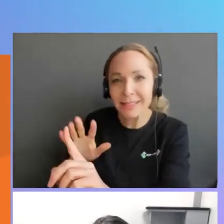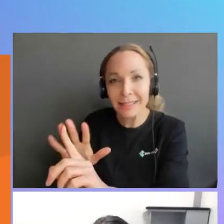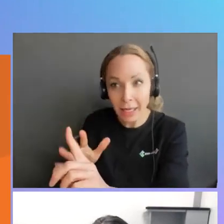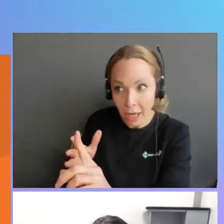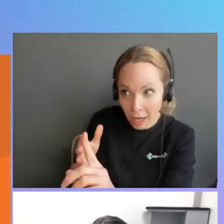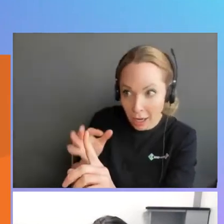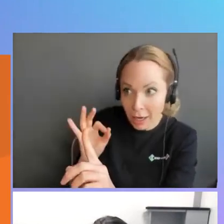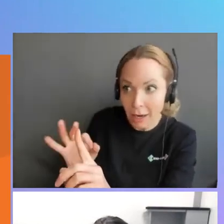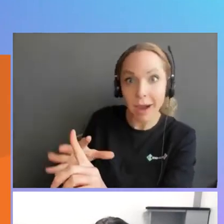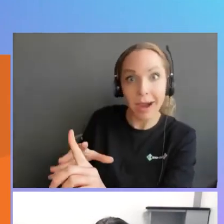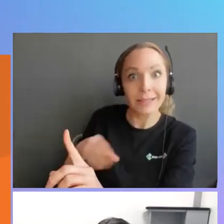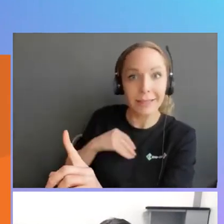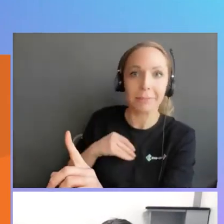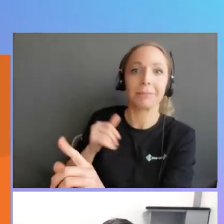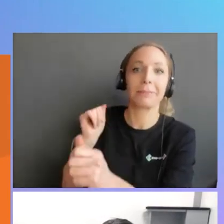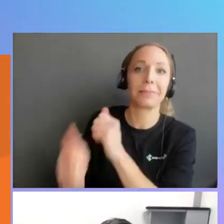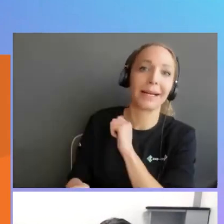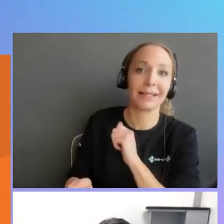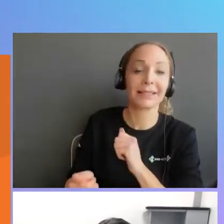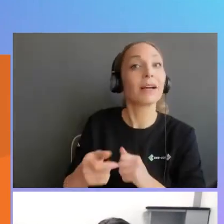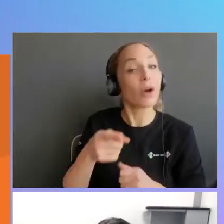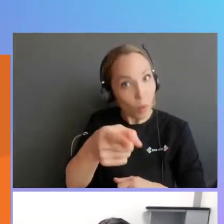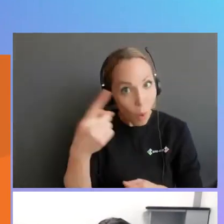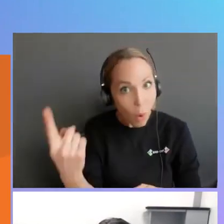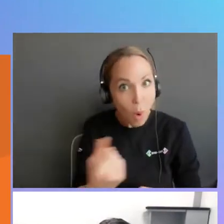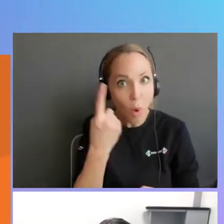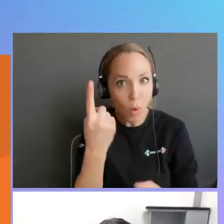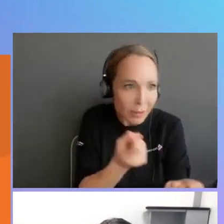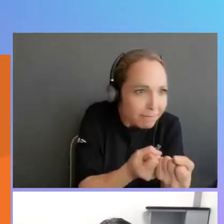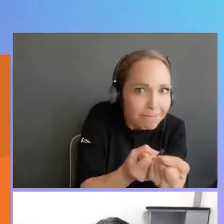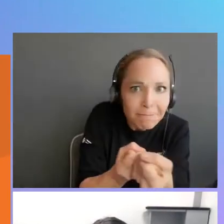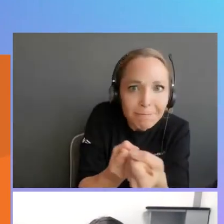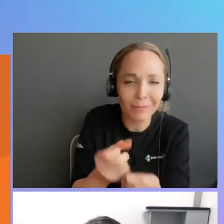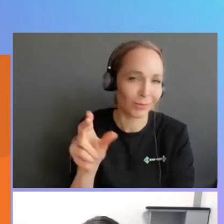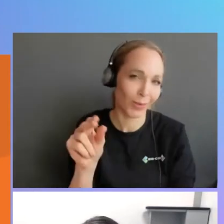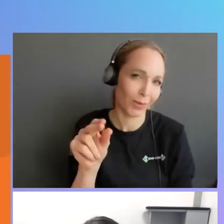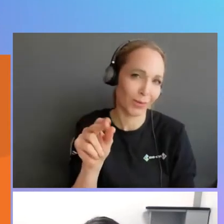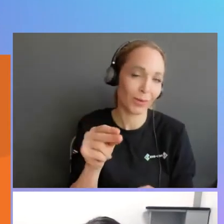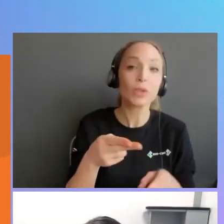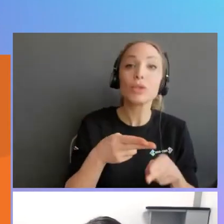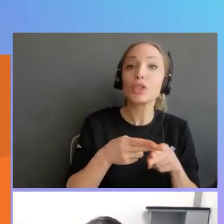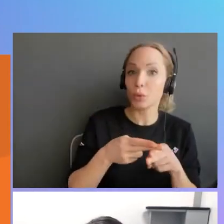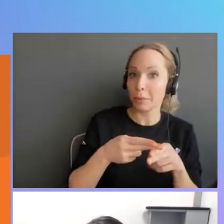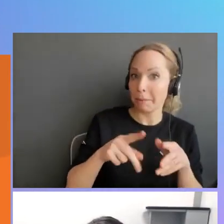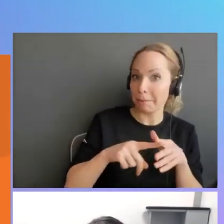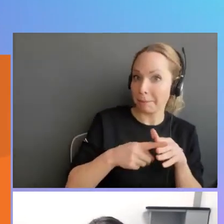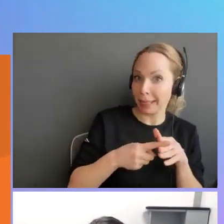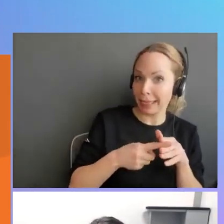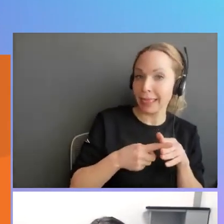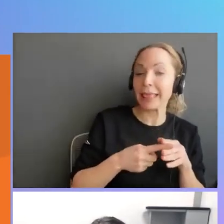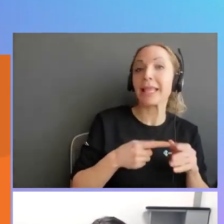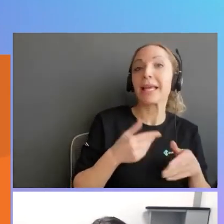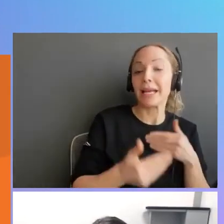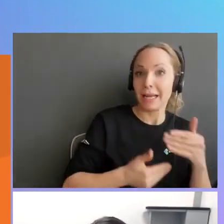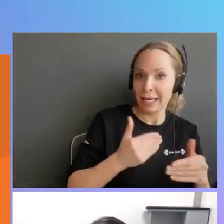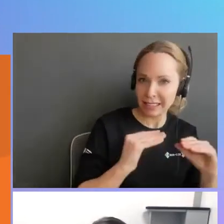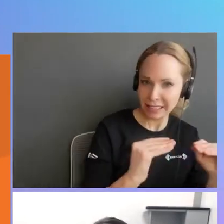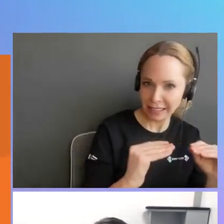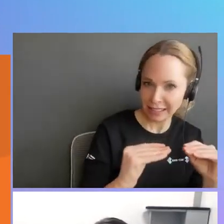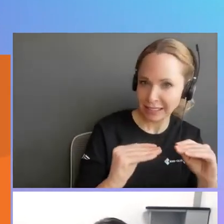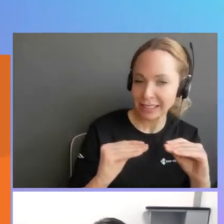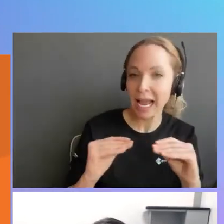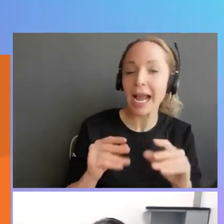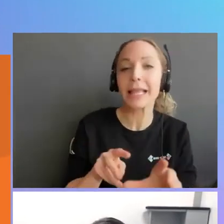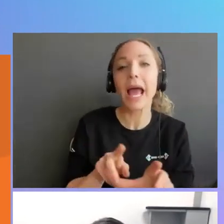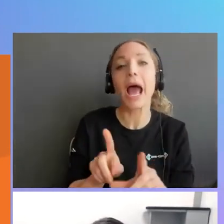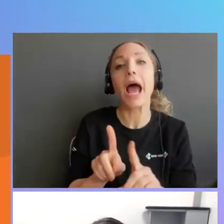need to be in the beginning. So as SMEs, how do we get our message across and create buy-in? This is where +1